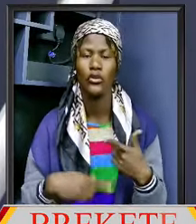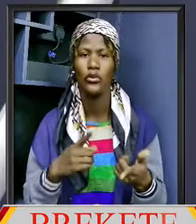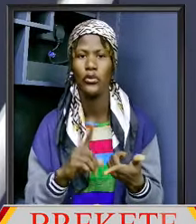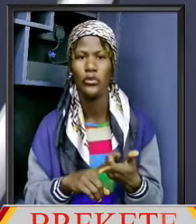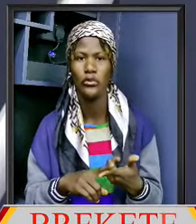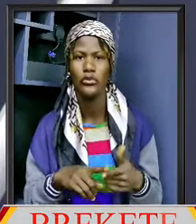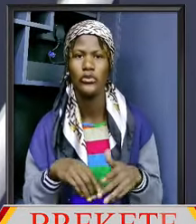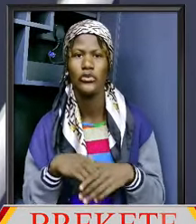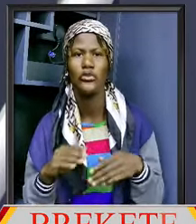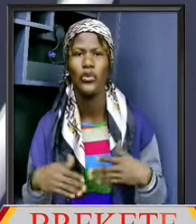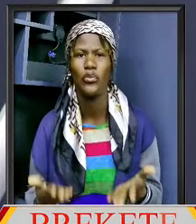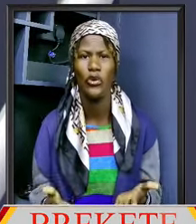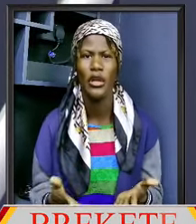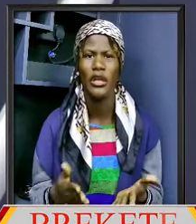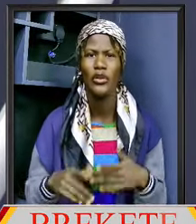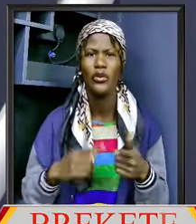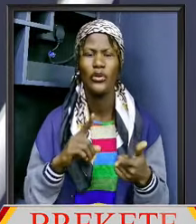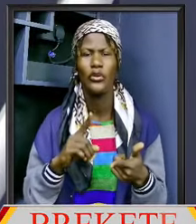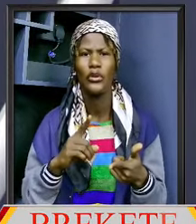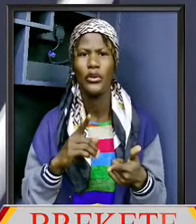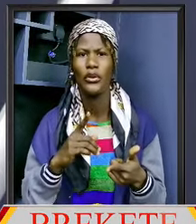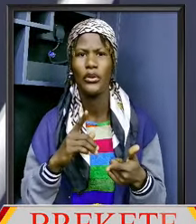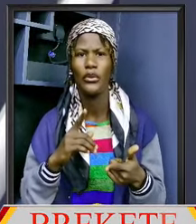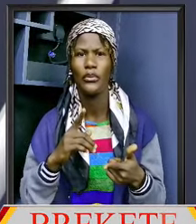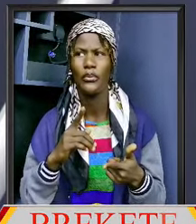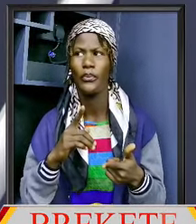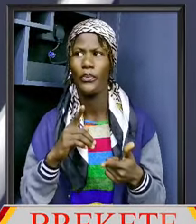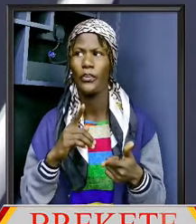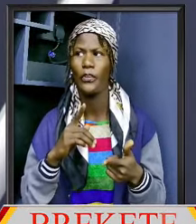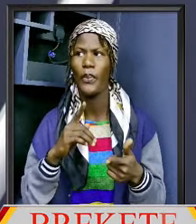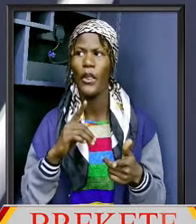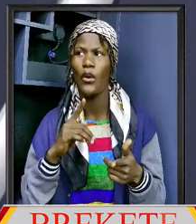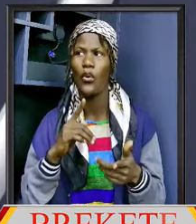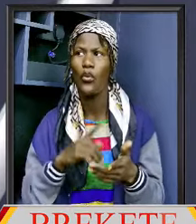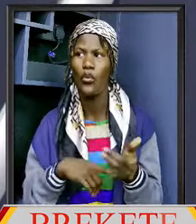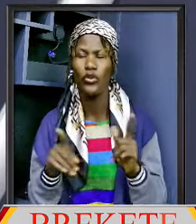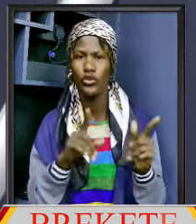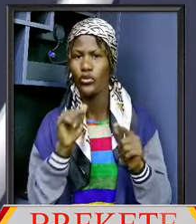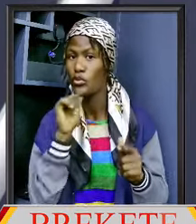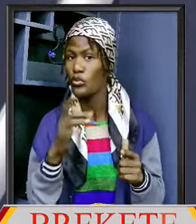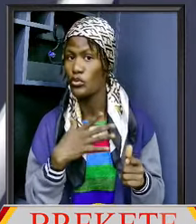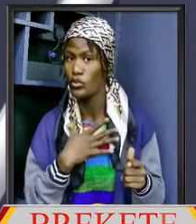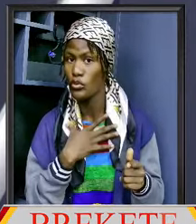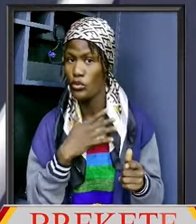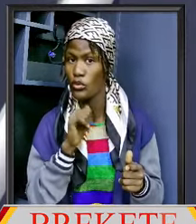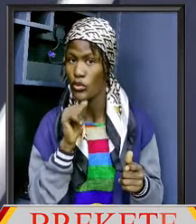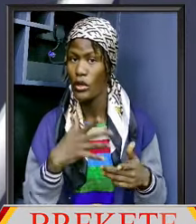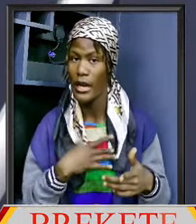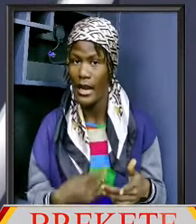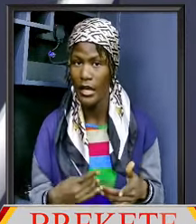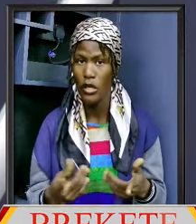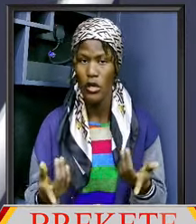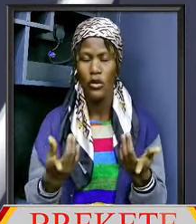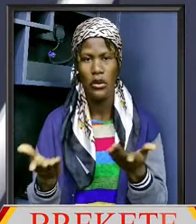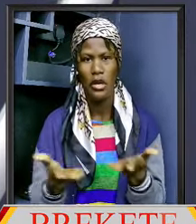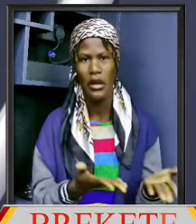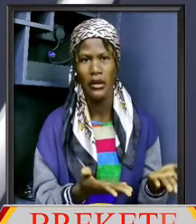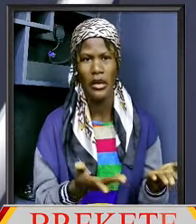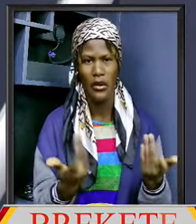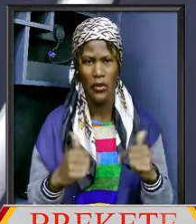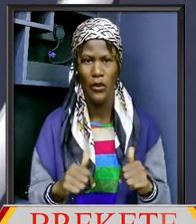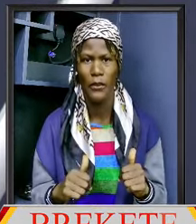you know like, they don't do and well. Mm. You get complain, you no understand. You go carry and come. We go look